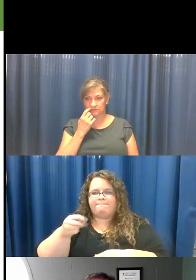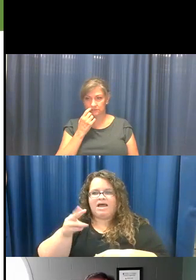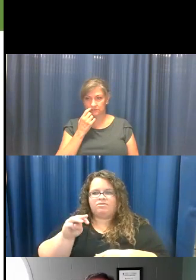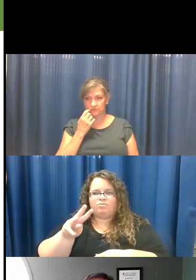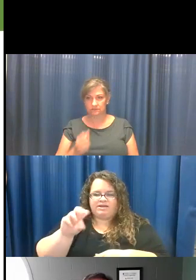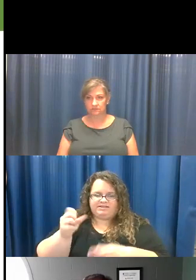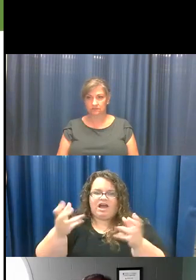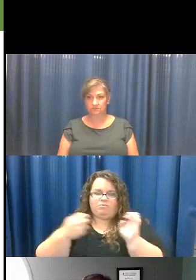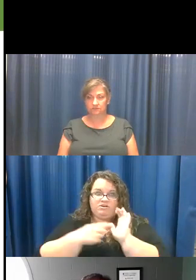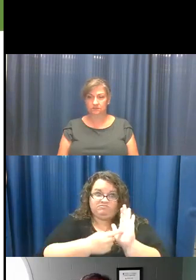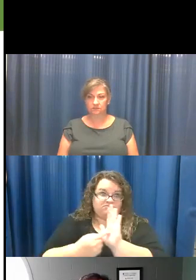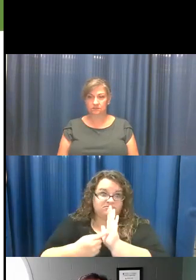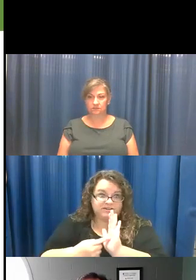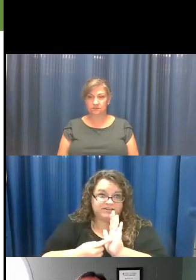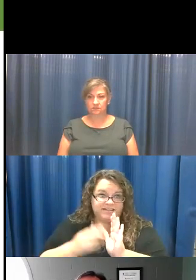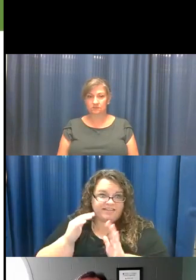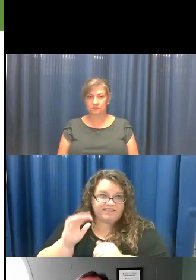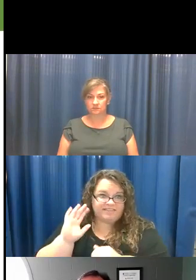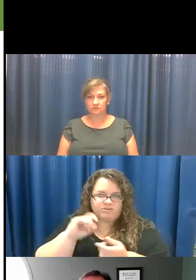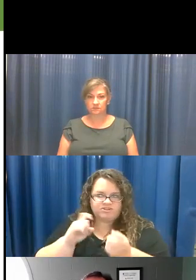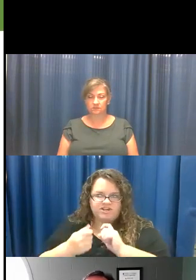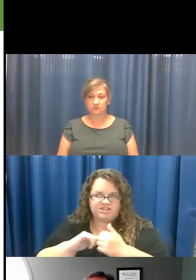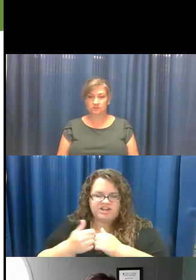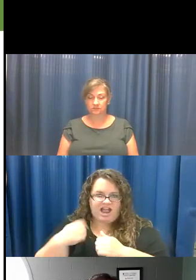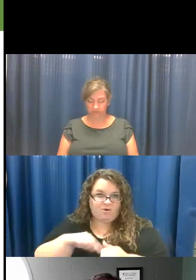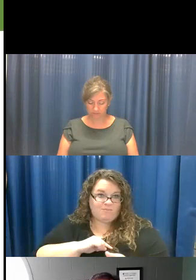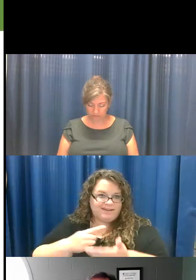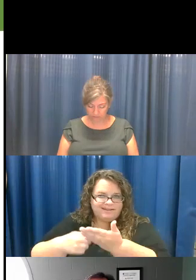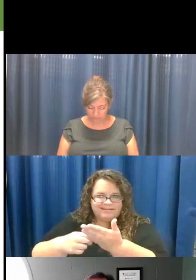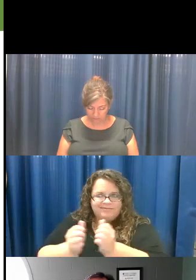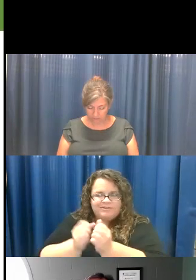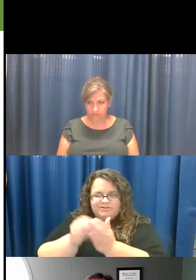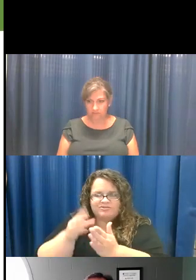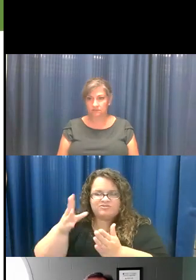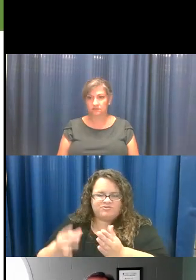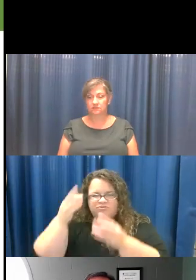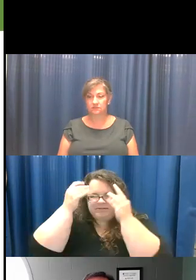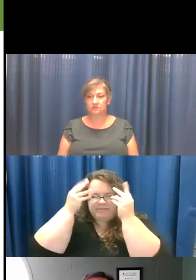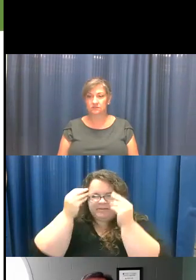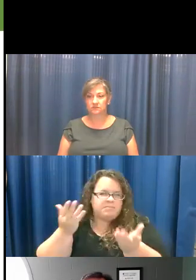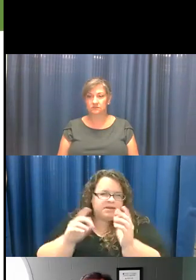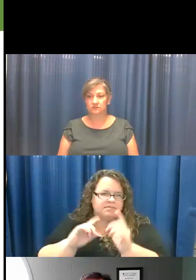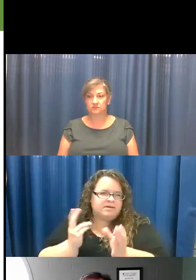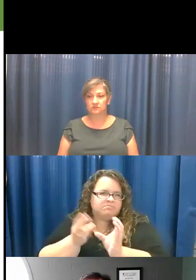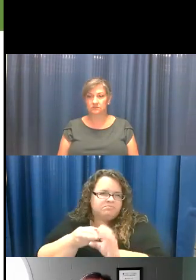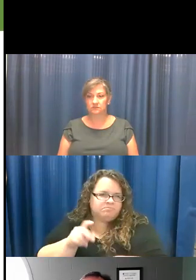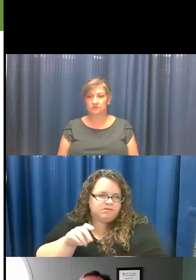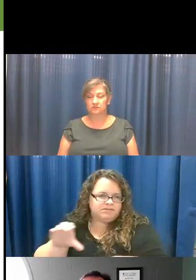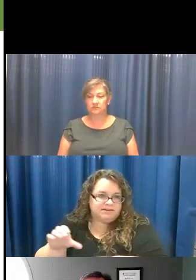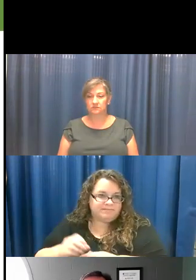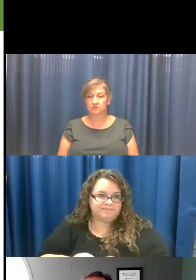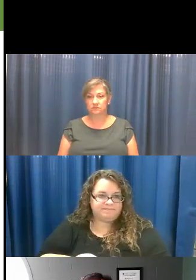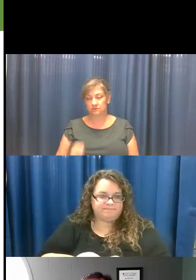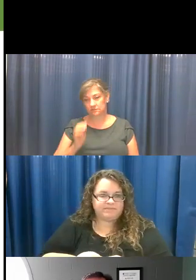prospective students about attending Pikes Peak. So at this point, Matt and teams that are working with him from instructional services